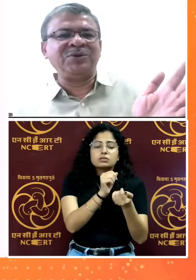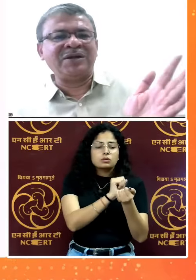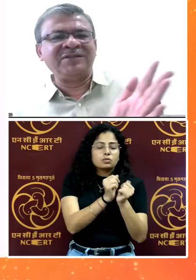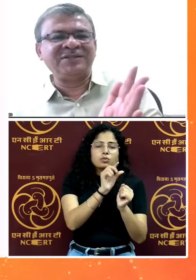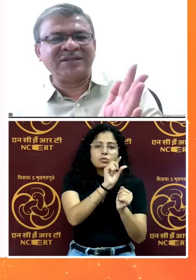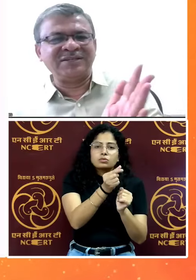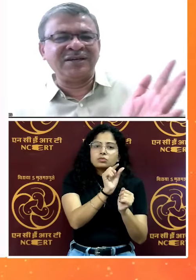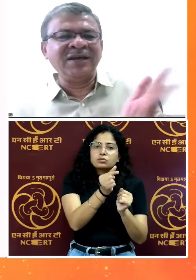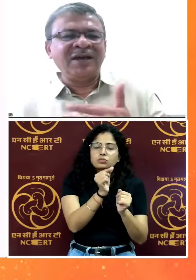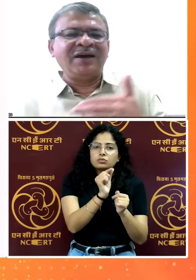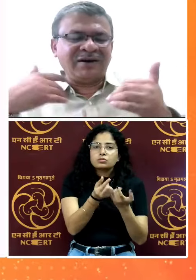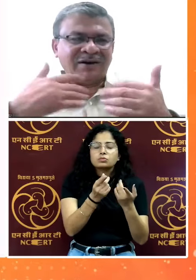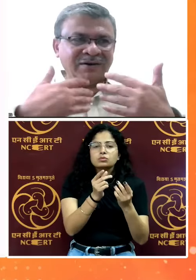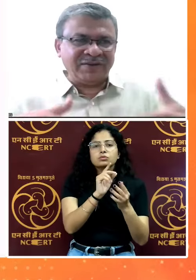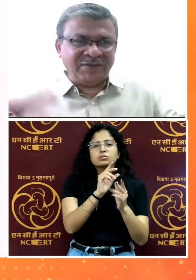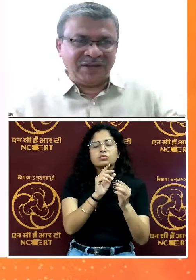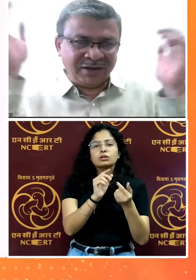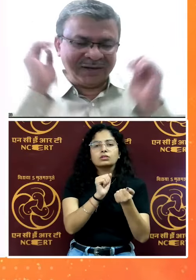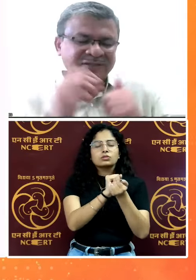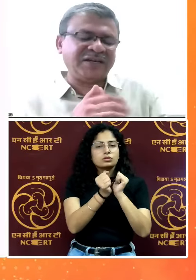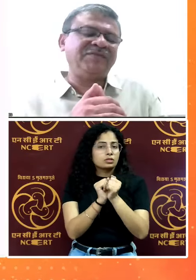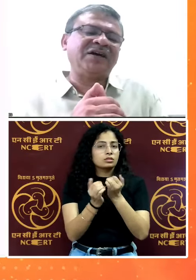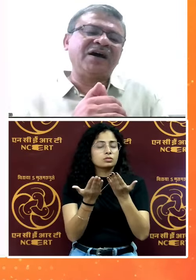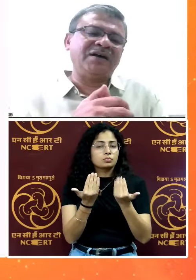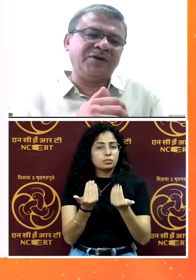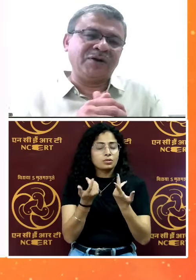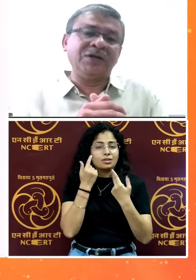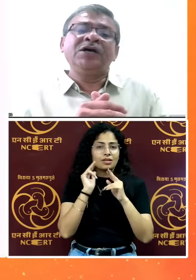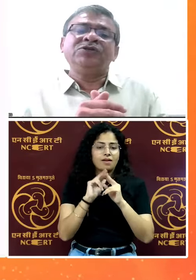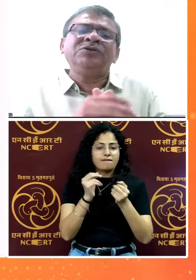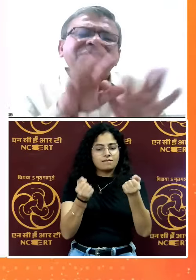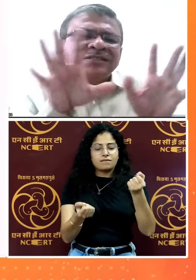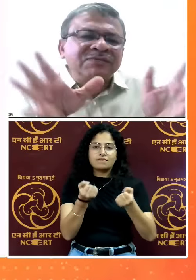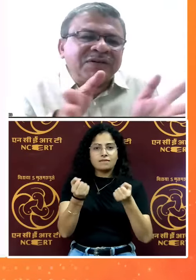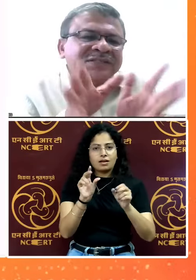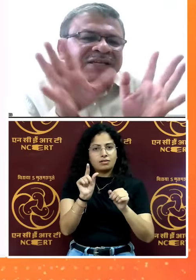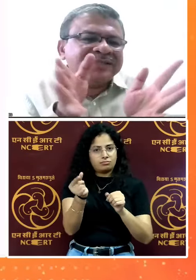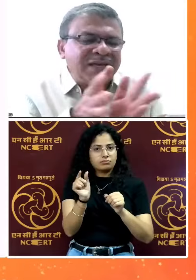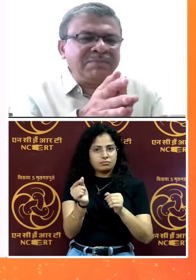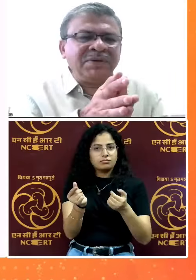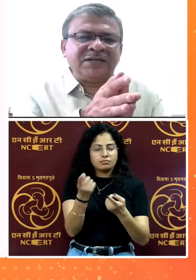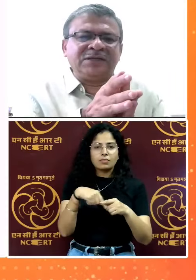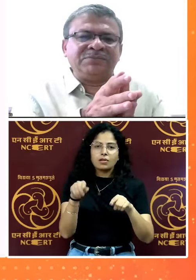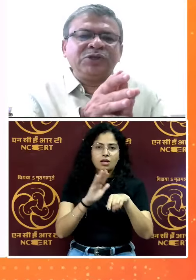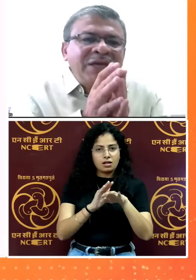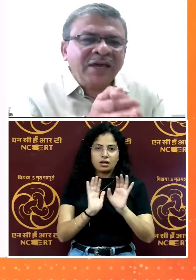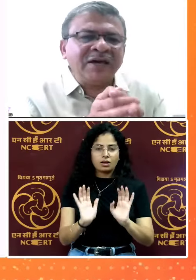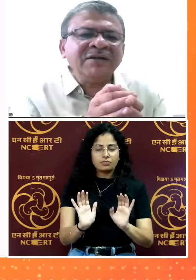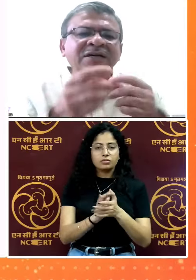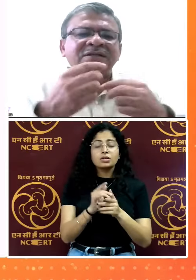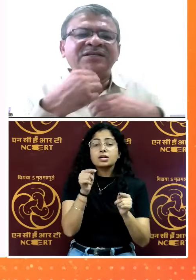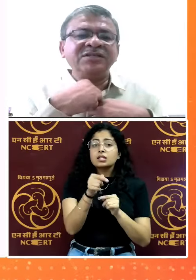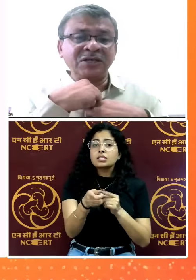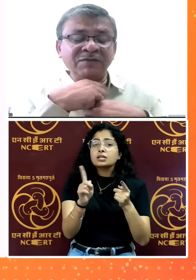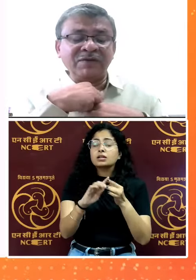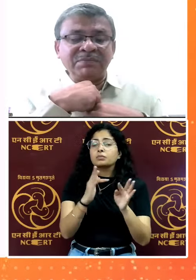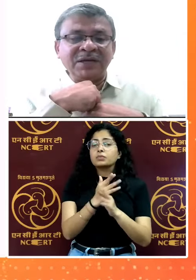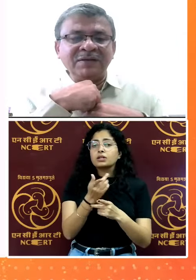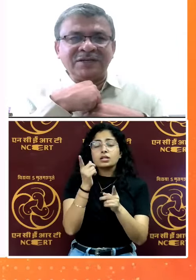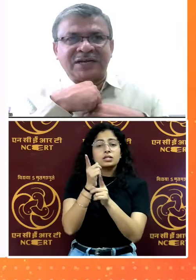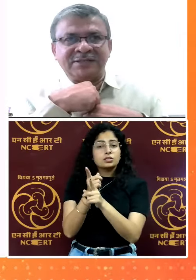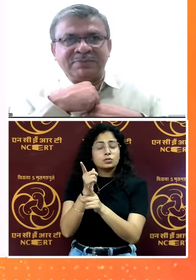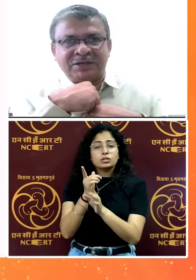station to another station when we drive the car and all. So this works in the same concept. So here the teacher